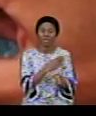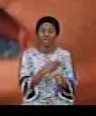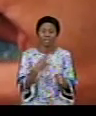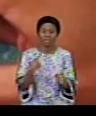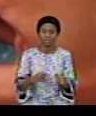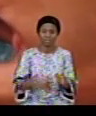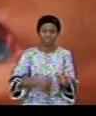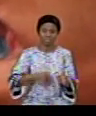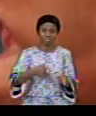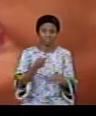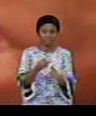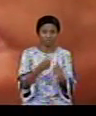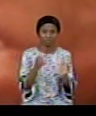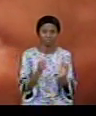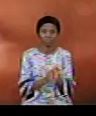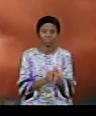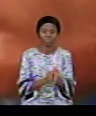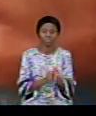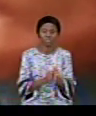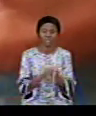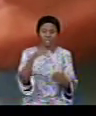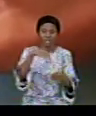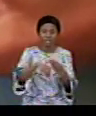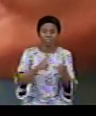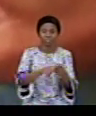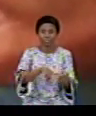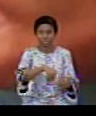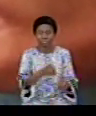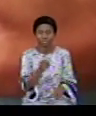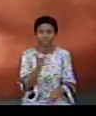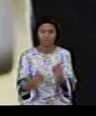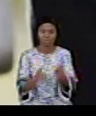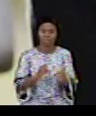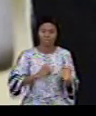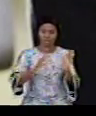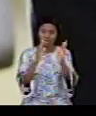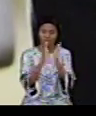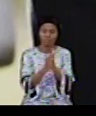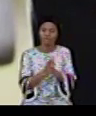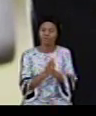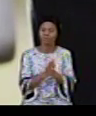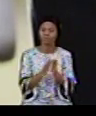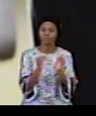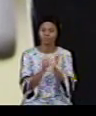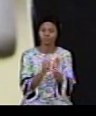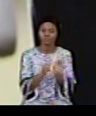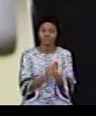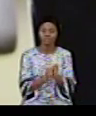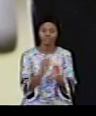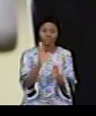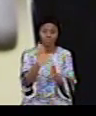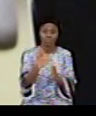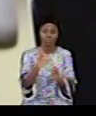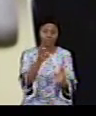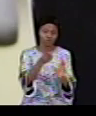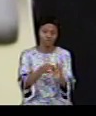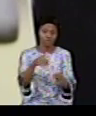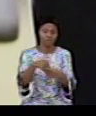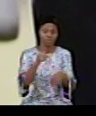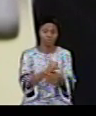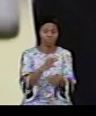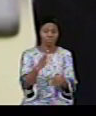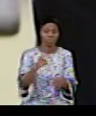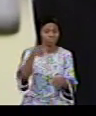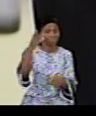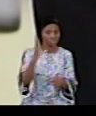the seal from that God into other people I pray that your own involvement in the work of God will influence